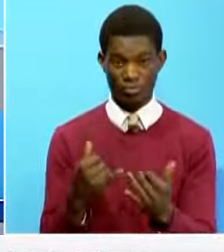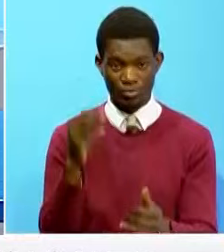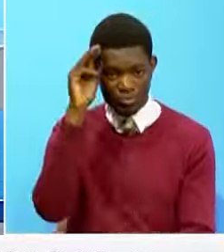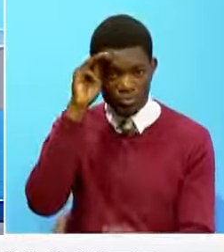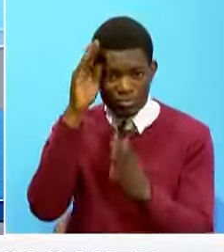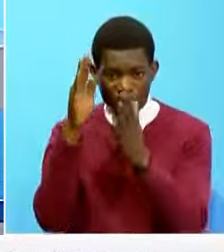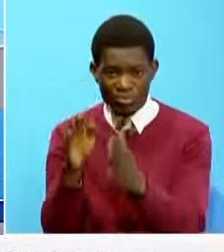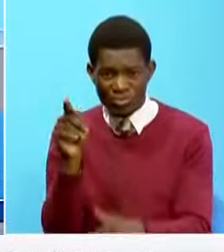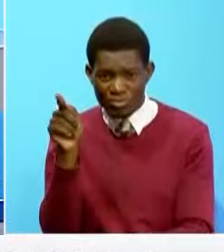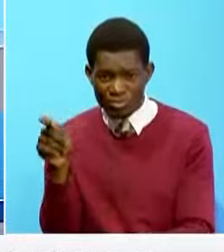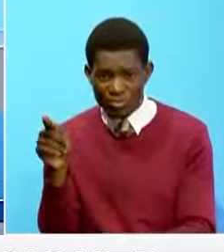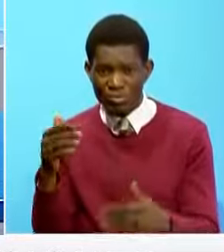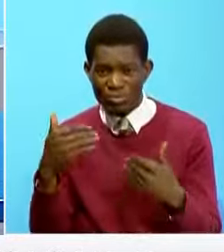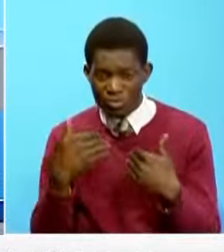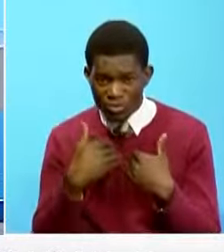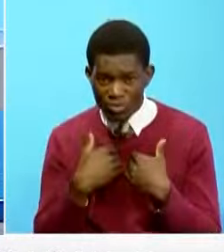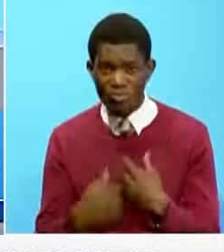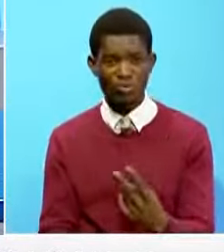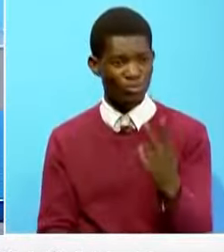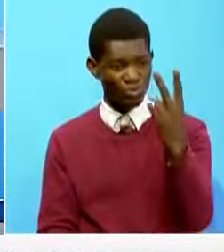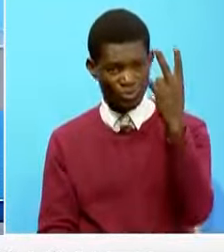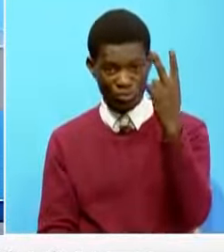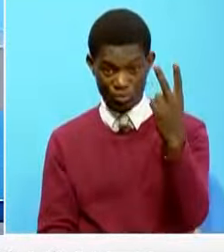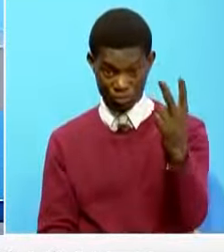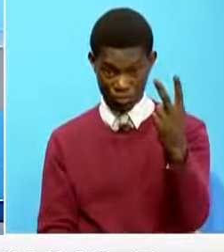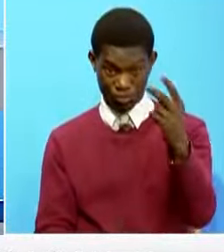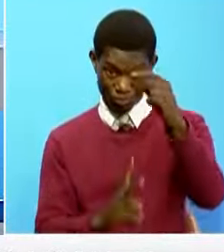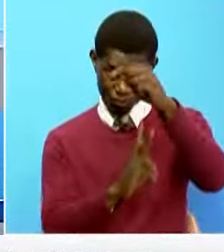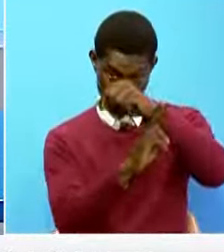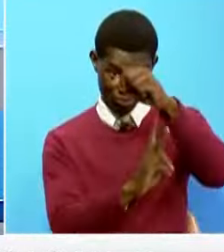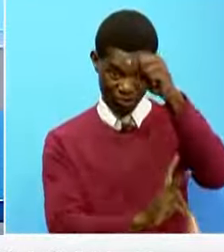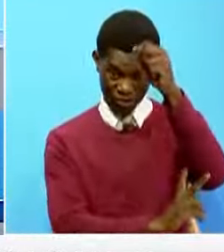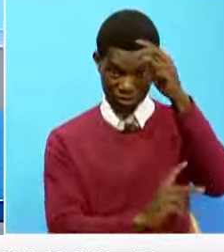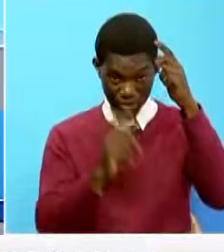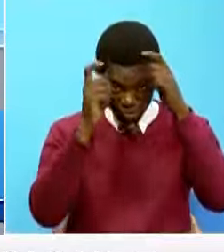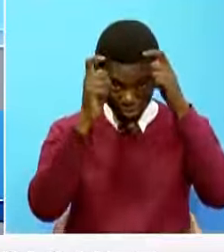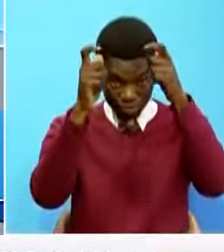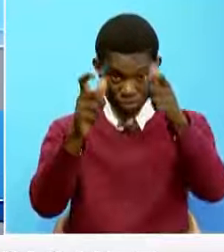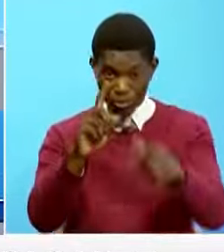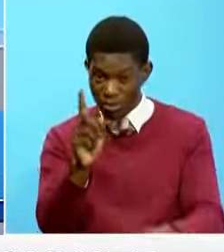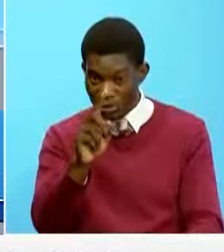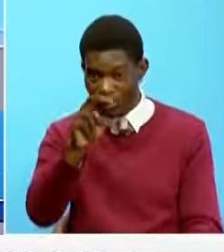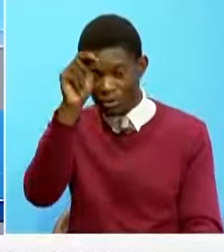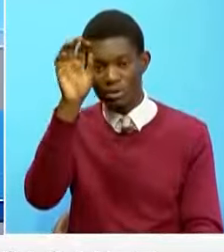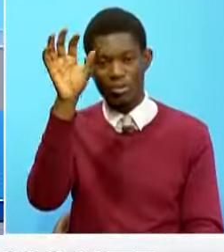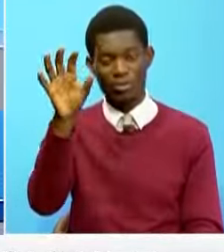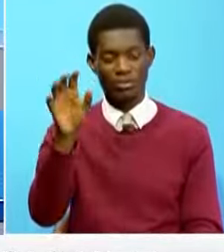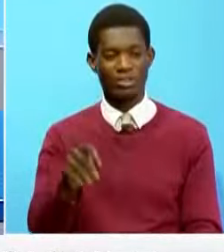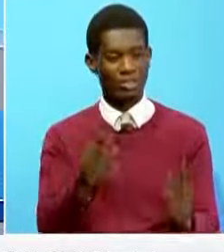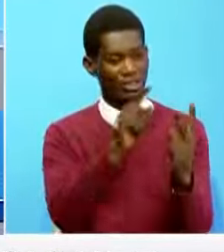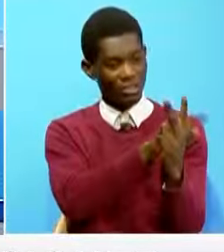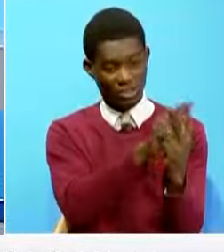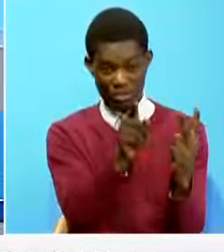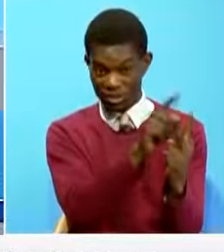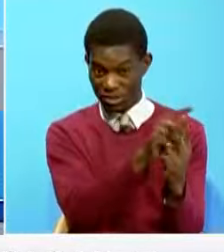Development, Charles Melupi, has commissioned the Lukulu and Solo Akra bridges in Northern Province. The two bridges, which are located in